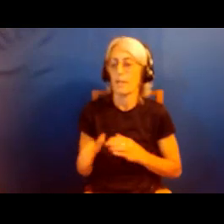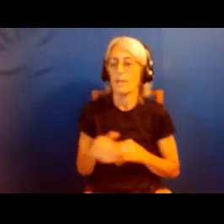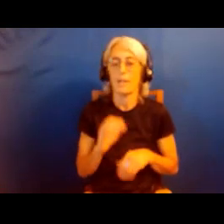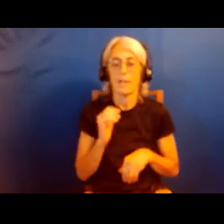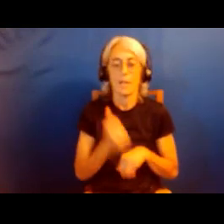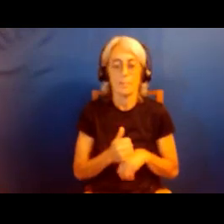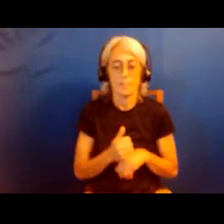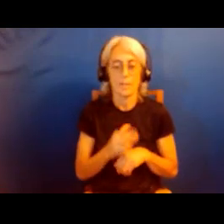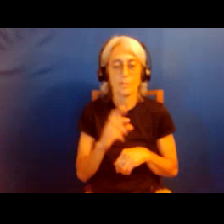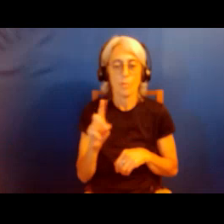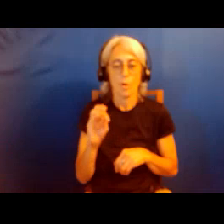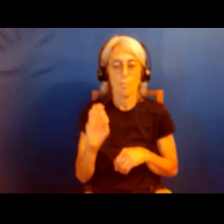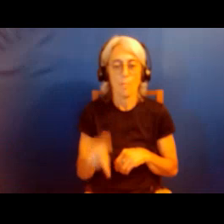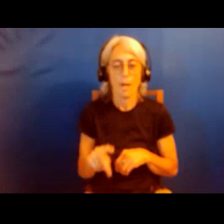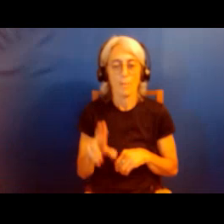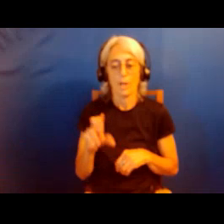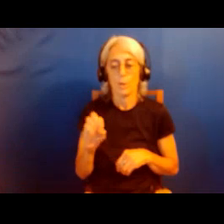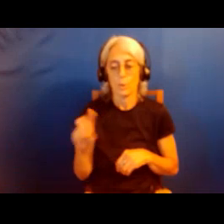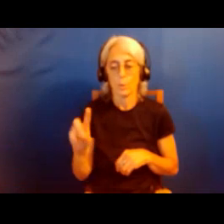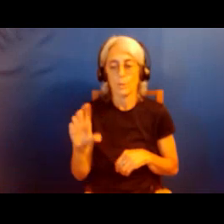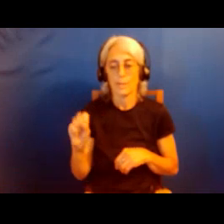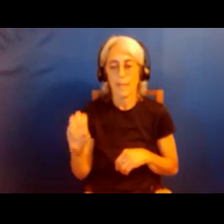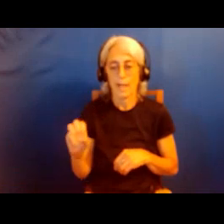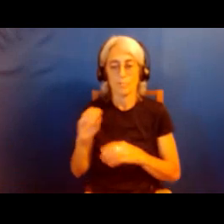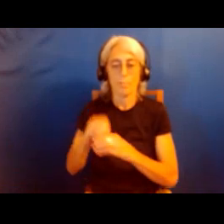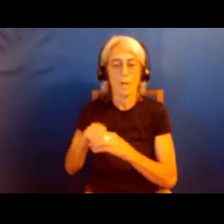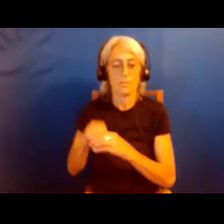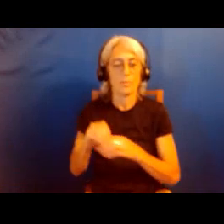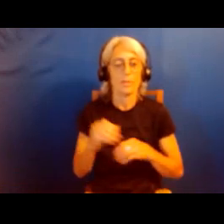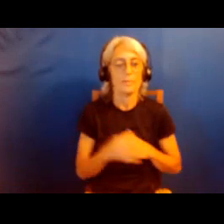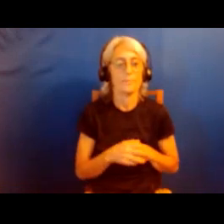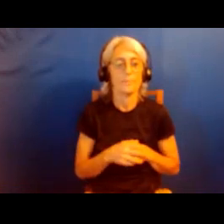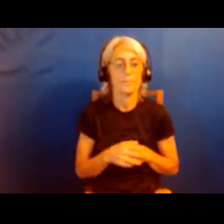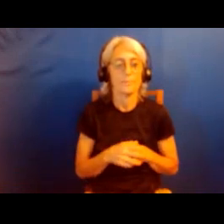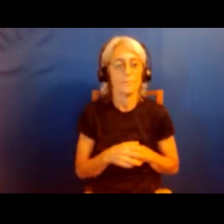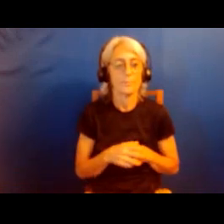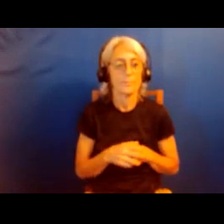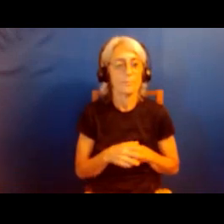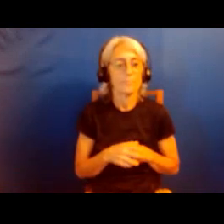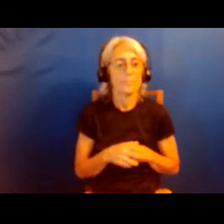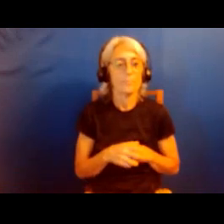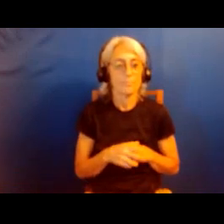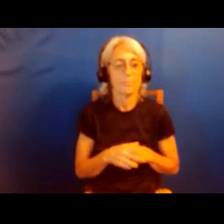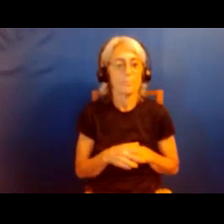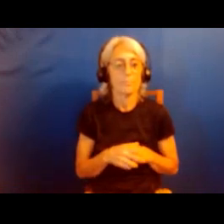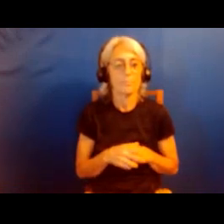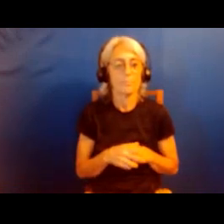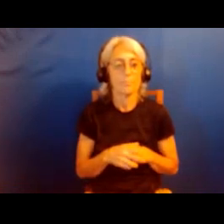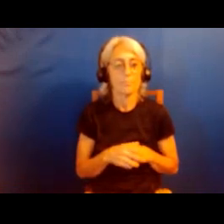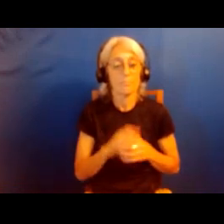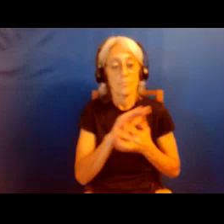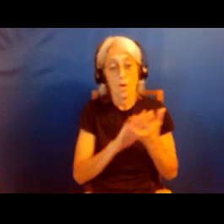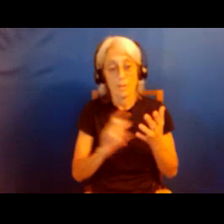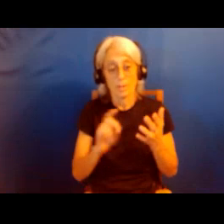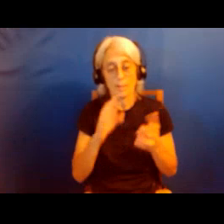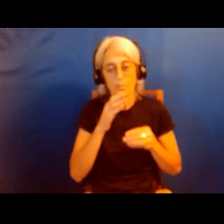and a use case repository. And I'm happy to say that all of those documents will be completed by the end of this